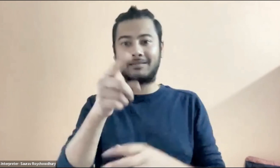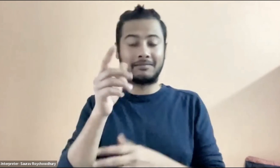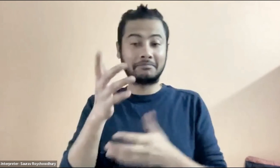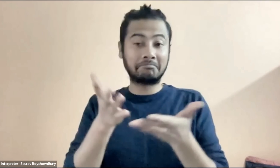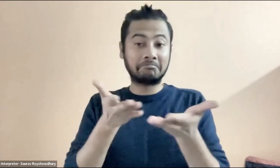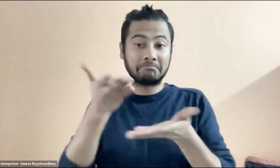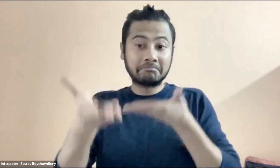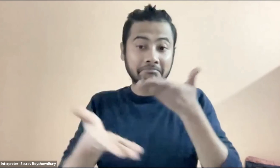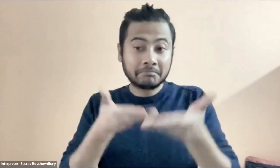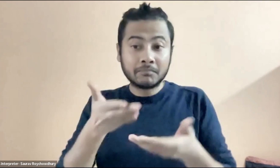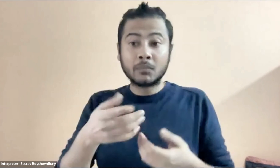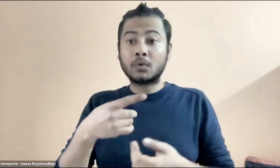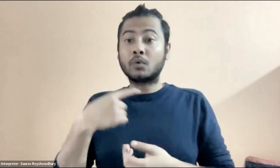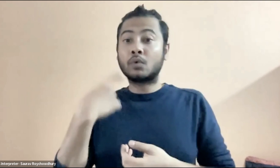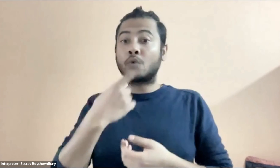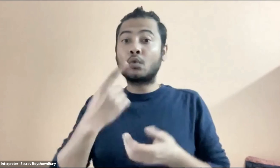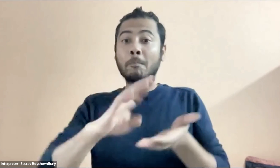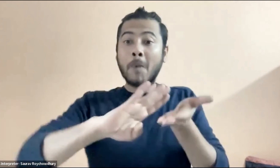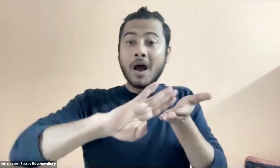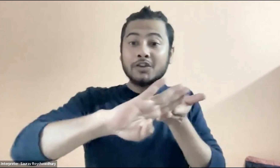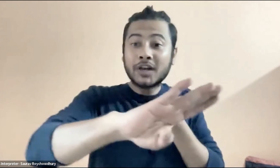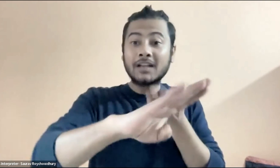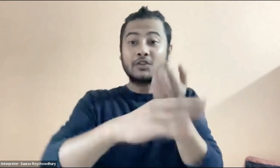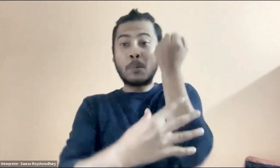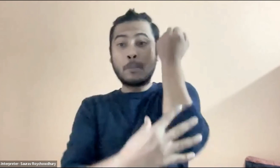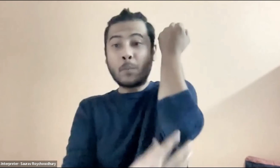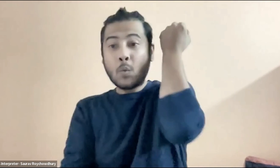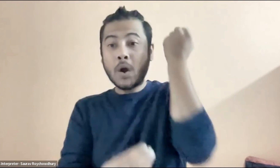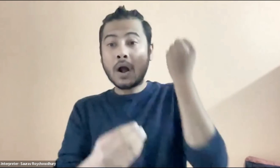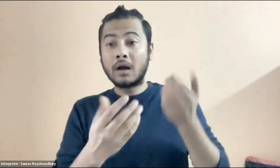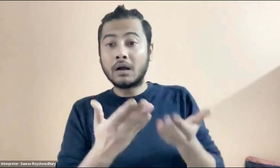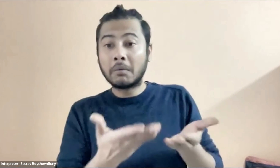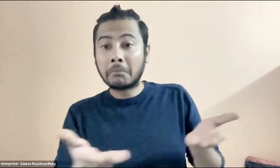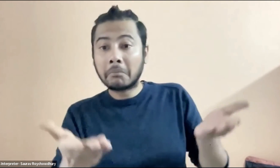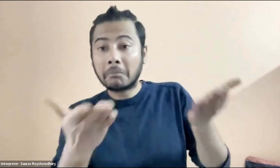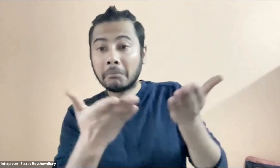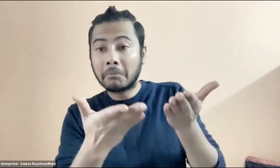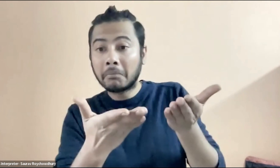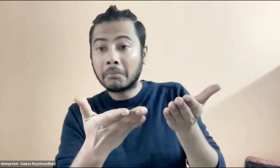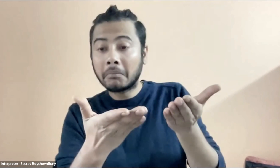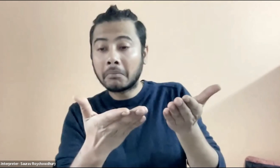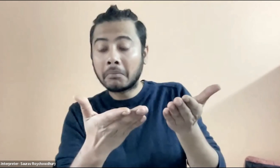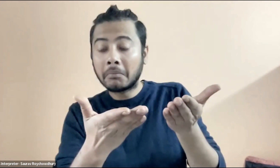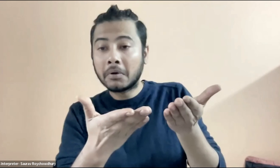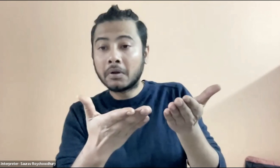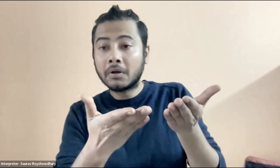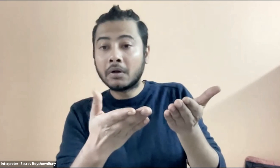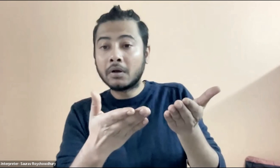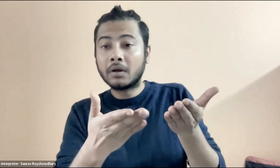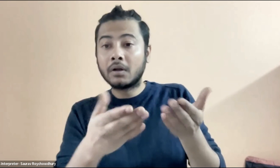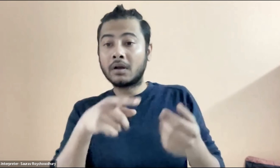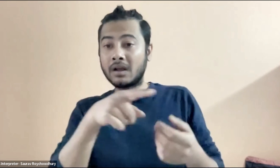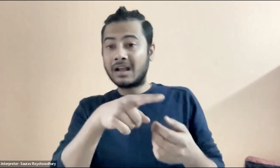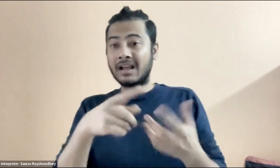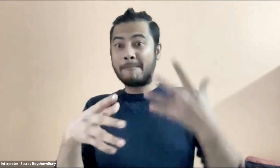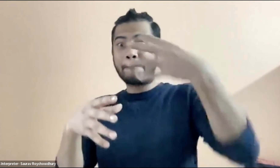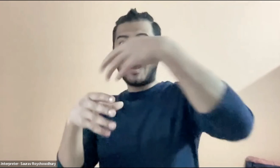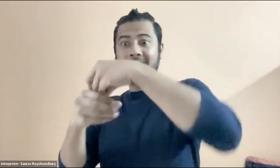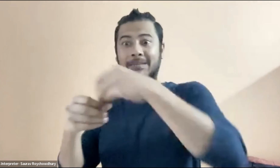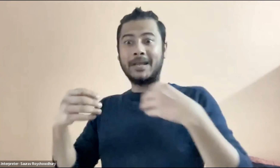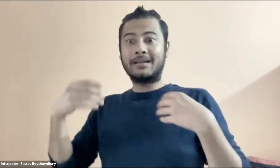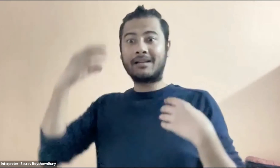limited space given for participation in health governance? That's an important question. How do you institutionalize